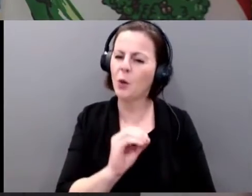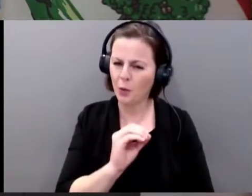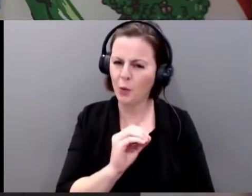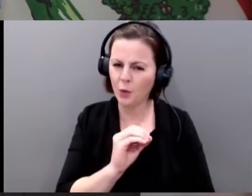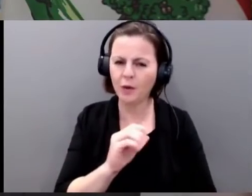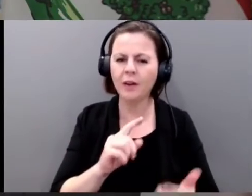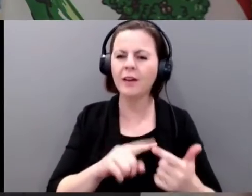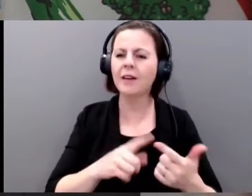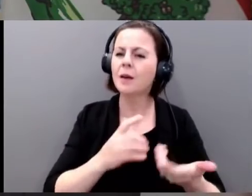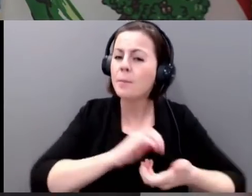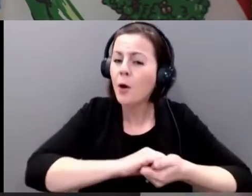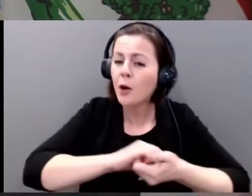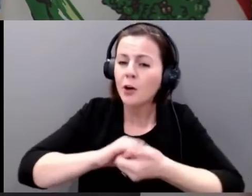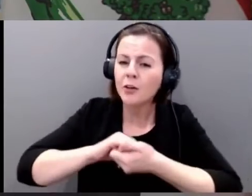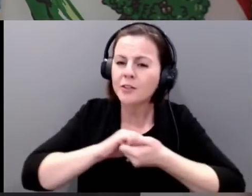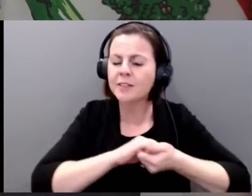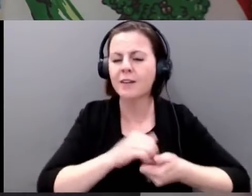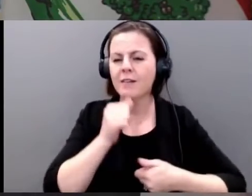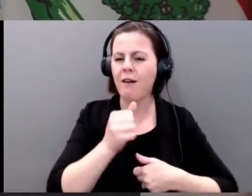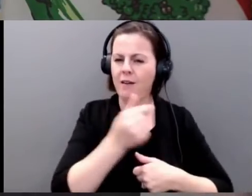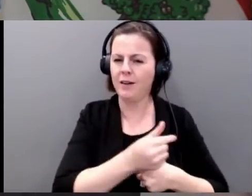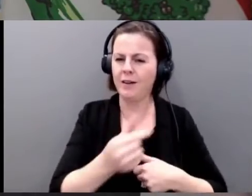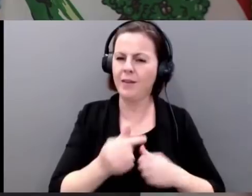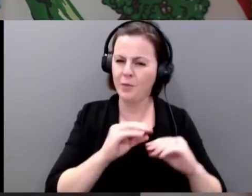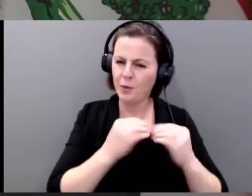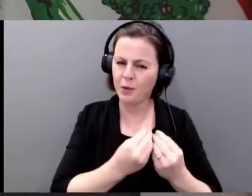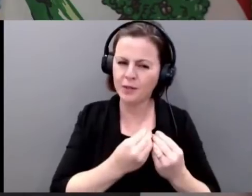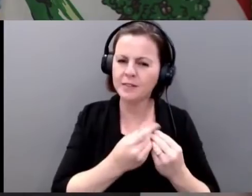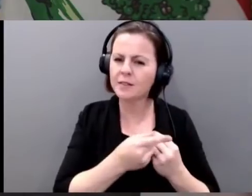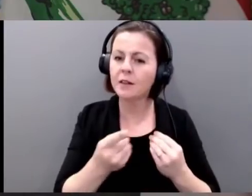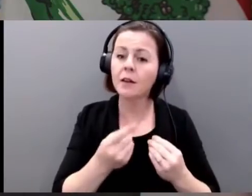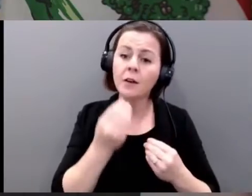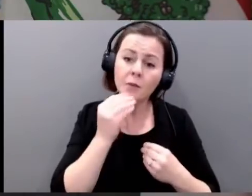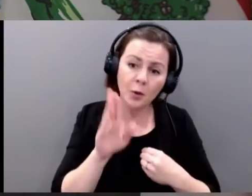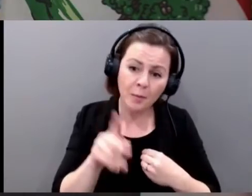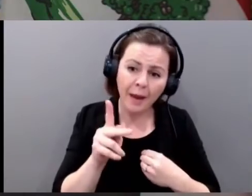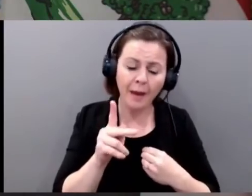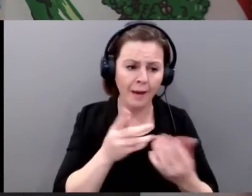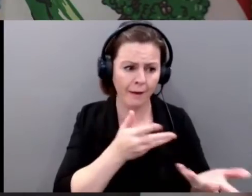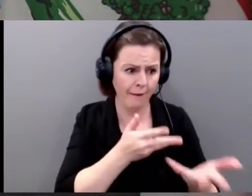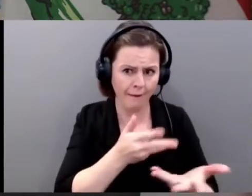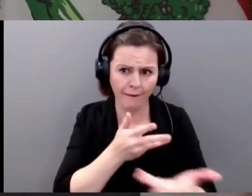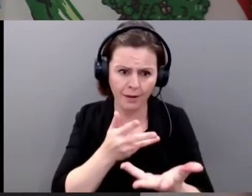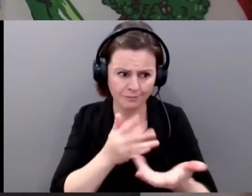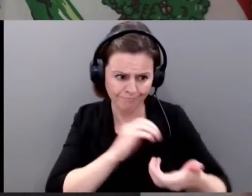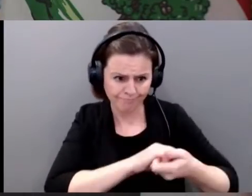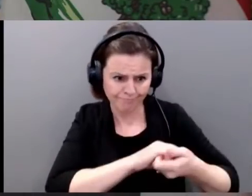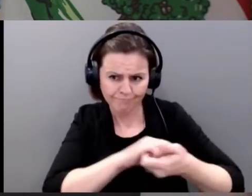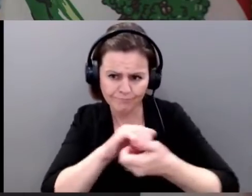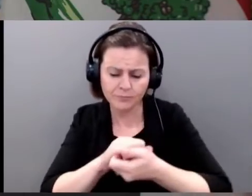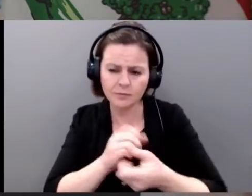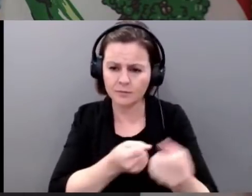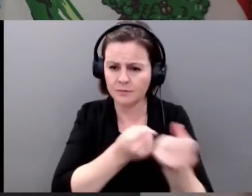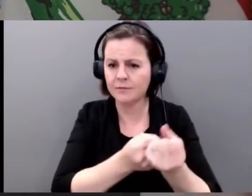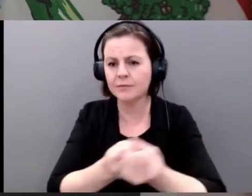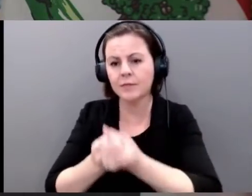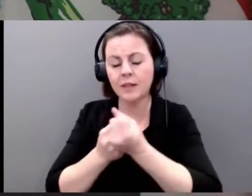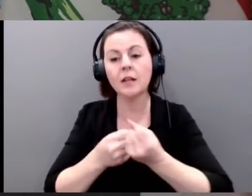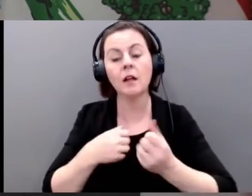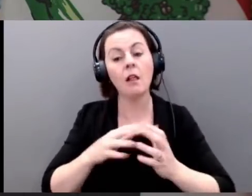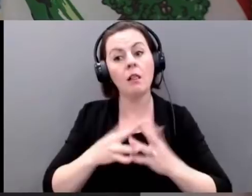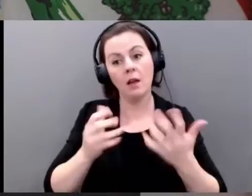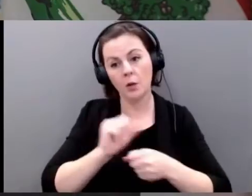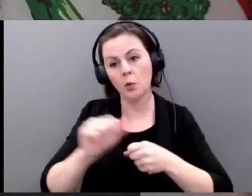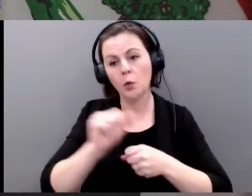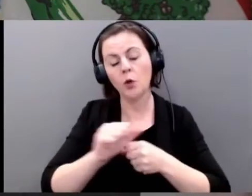et cetera, to make sure that we can respond quickly in that regard as well. So a lot obviously to do in the days ahead, but I